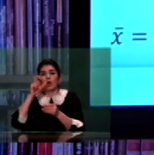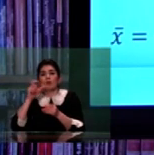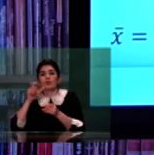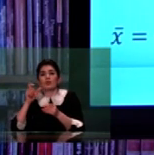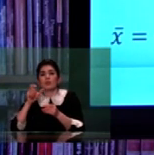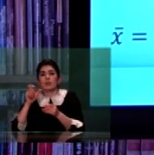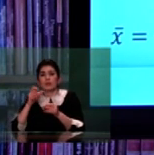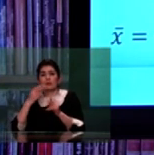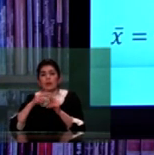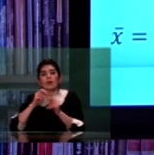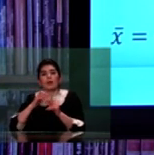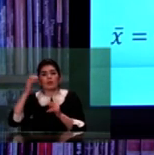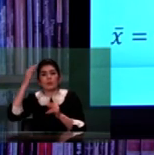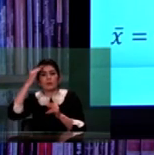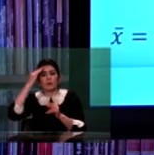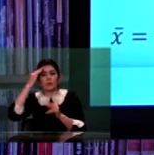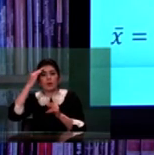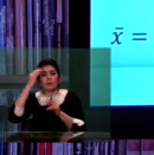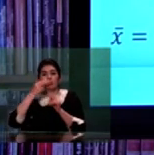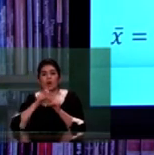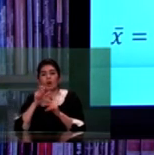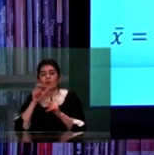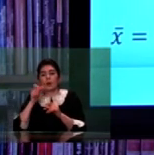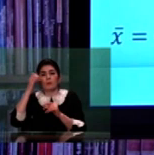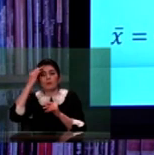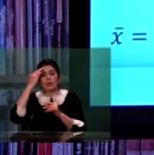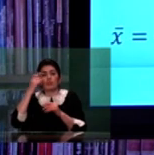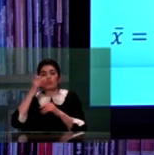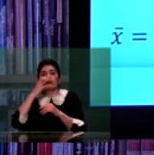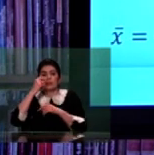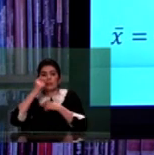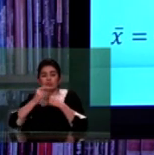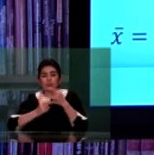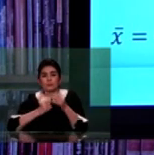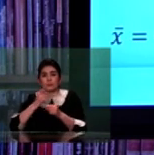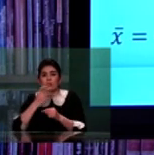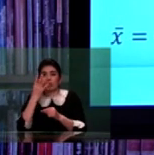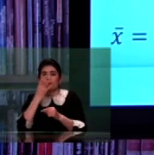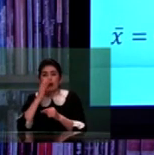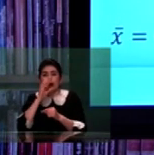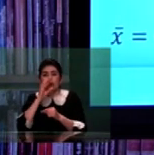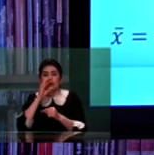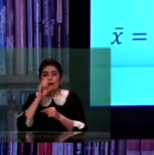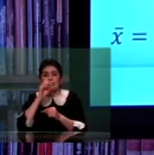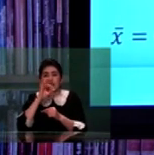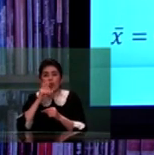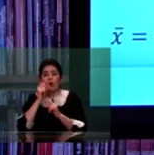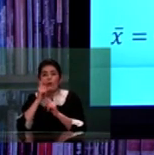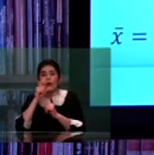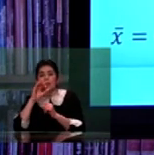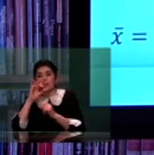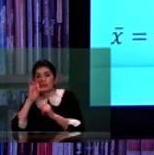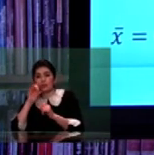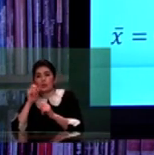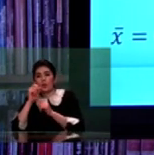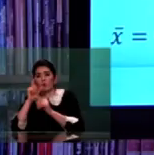odamlarning bo'yi berilgan. Odamlarning o'rtacha bo'yi asrlar bo'yicha 4-asr, 11-asr,